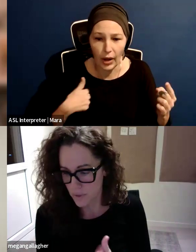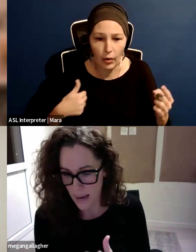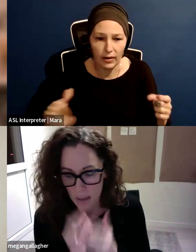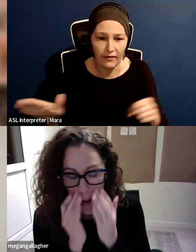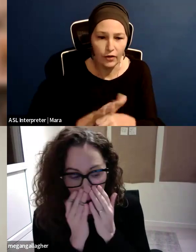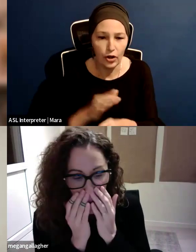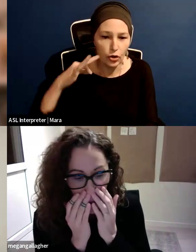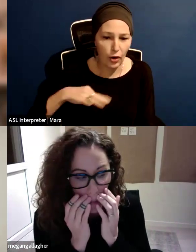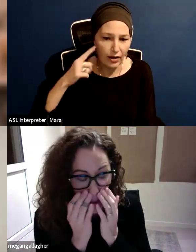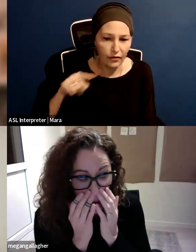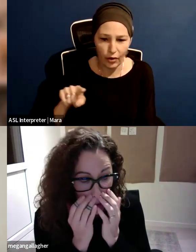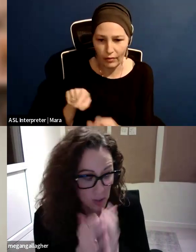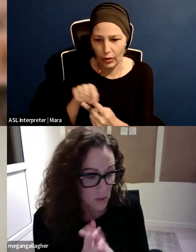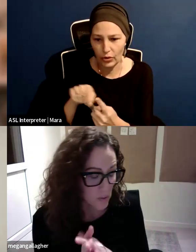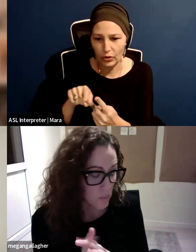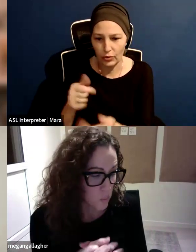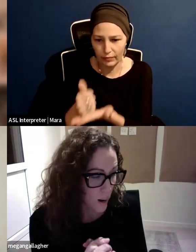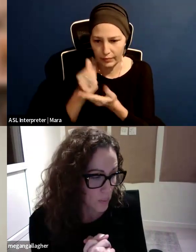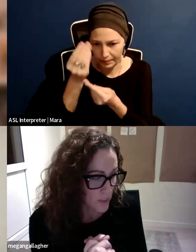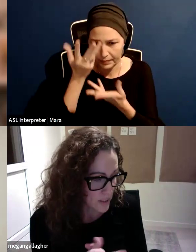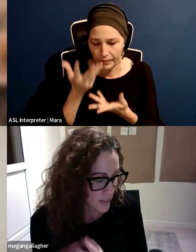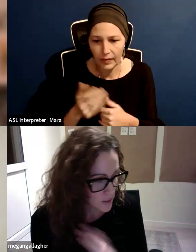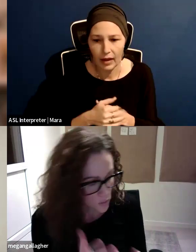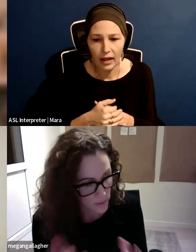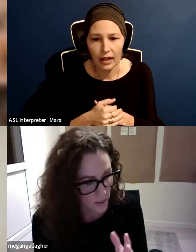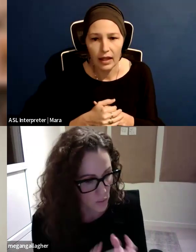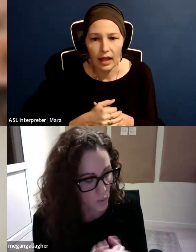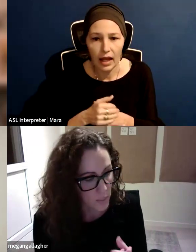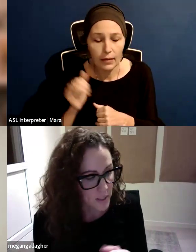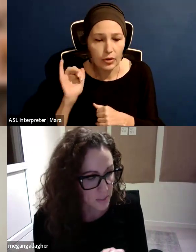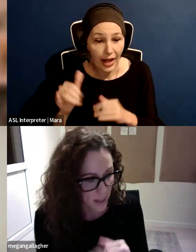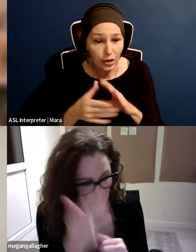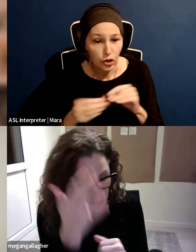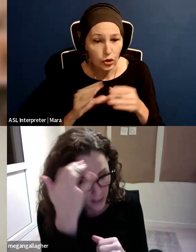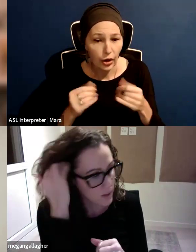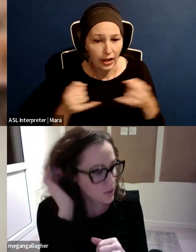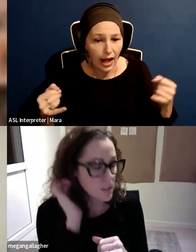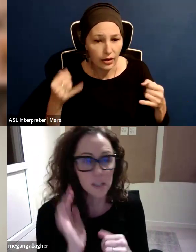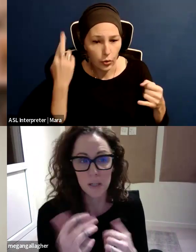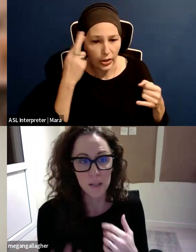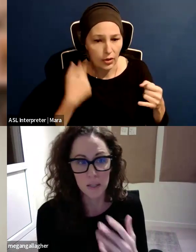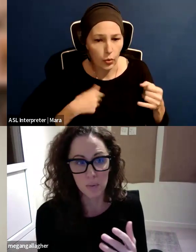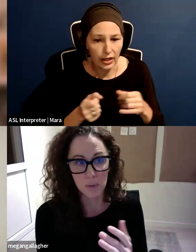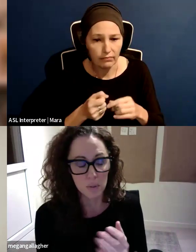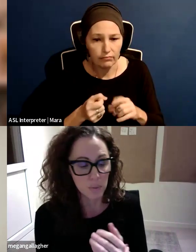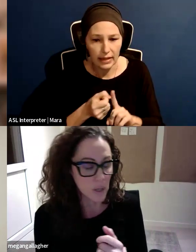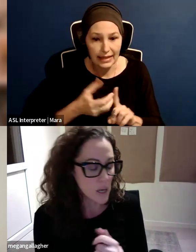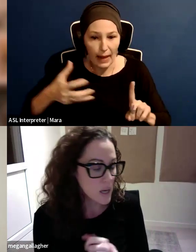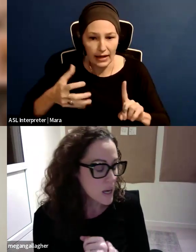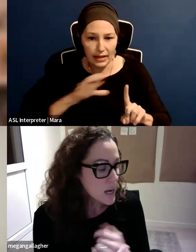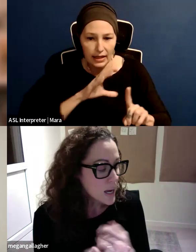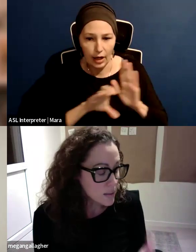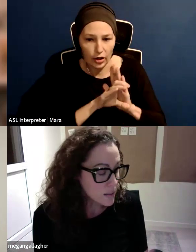due for that. In terms of why we did that storyline or why we expanded that character, because he's not disabled in the